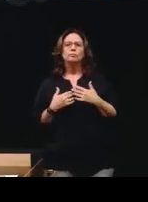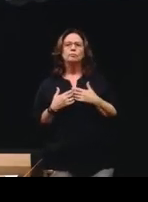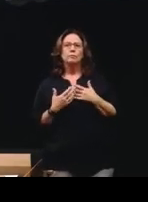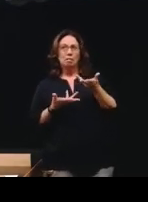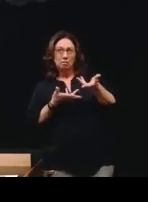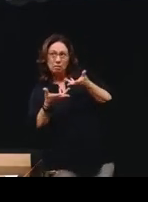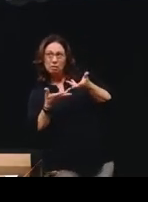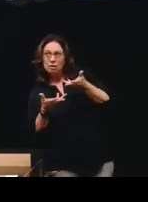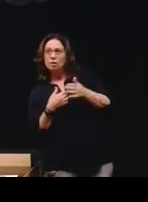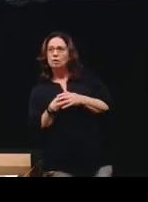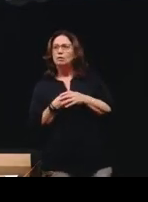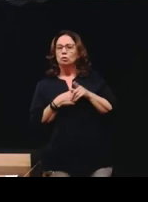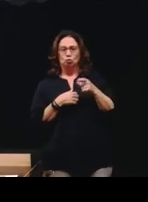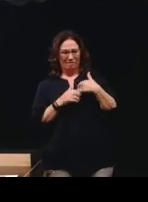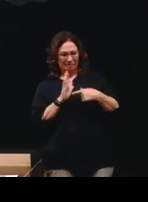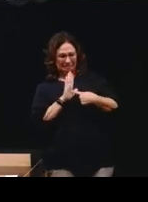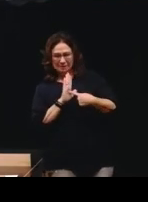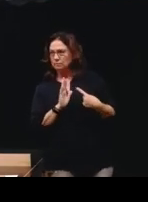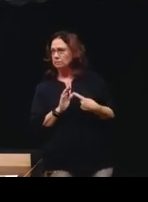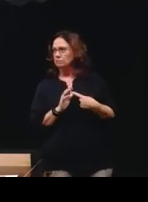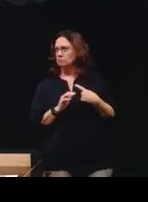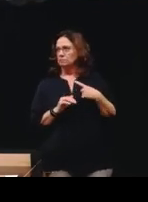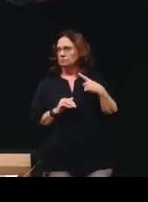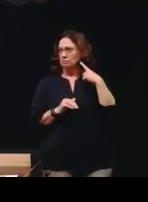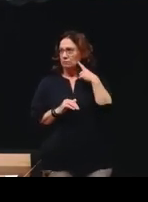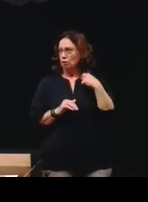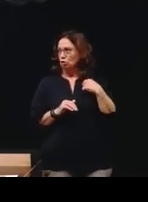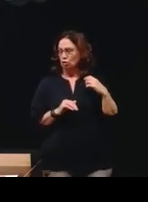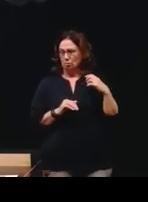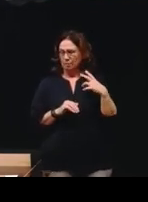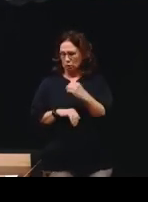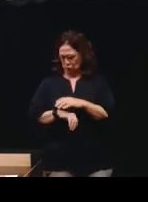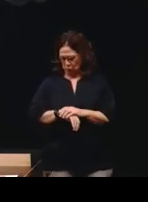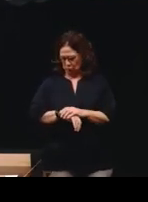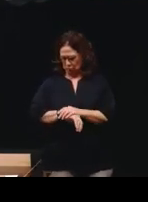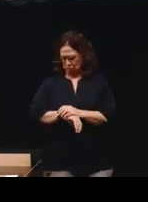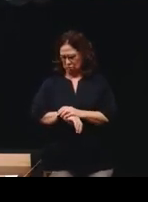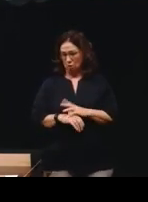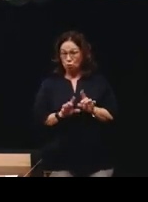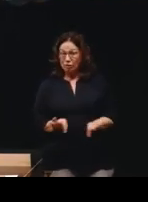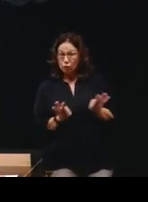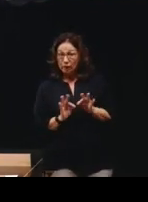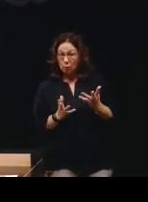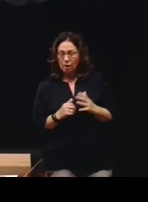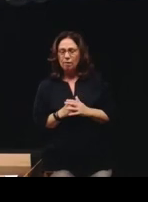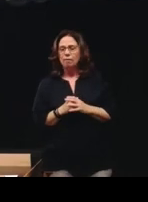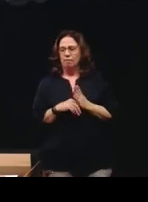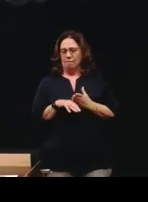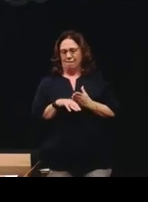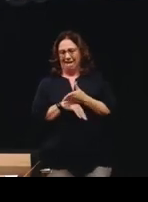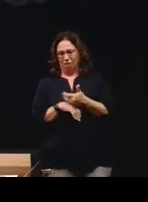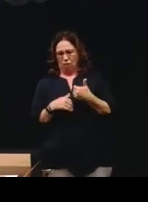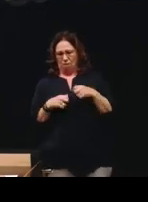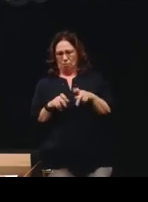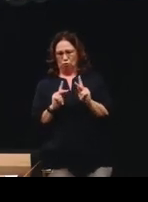been to neurosymptoms.org, please go there. What's really critical is after you've had an